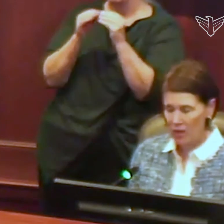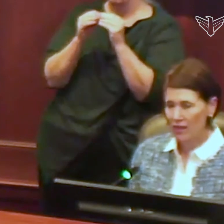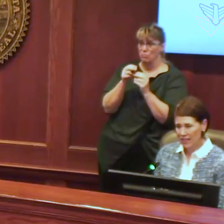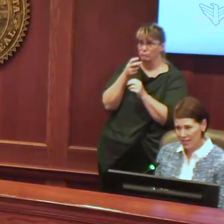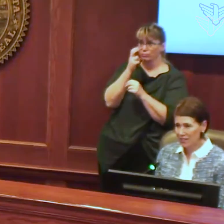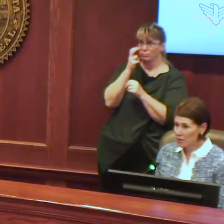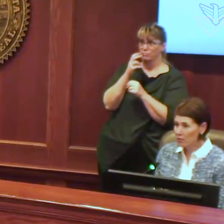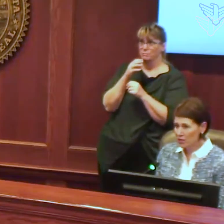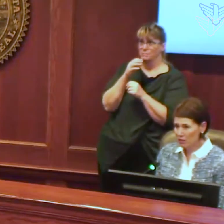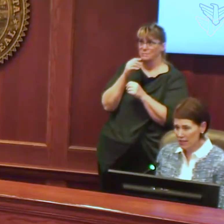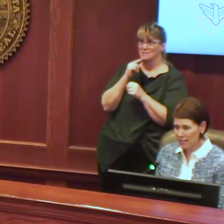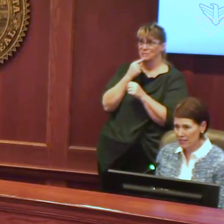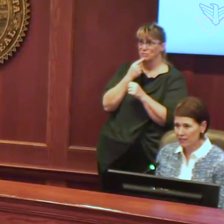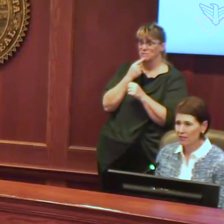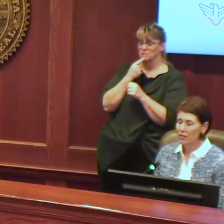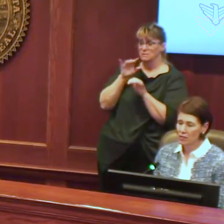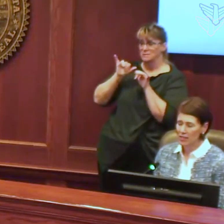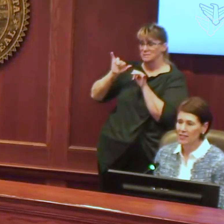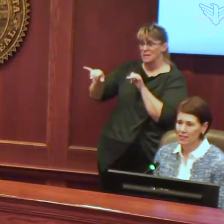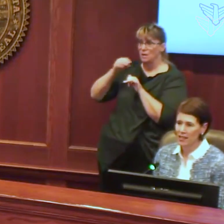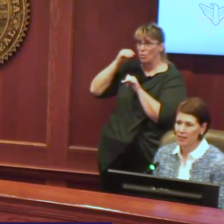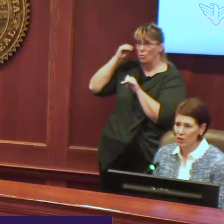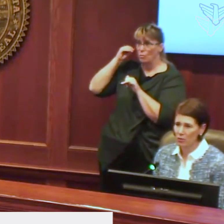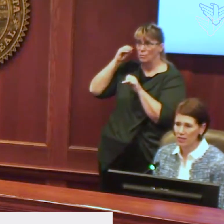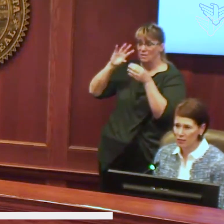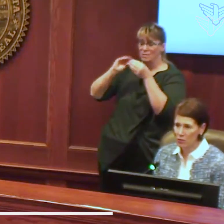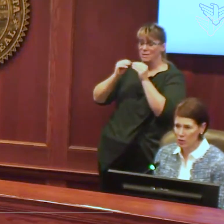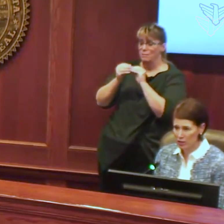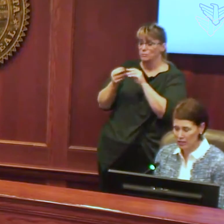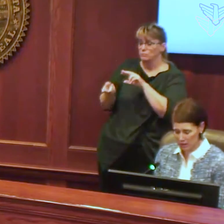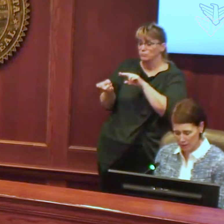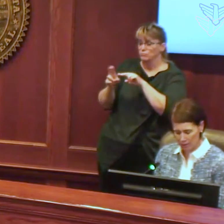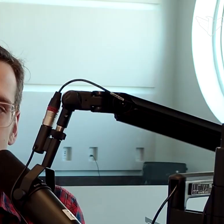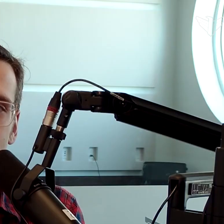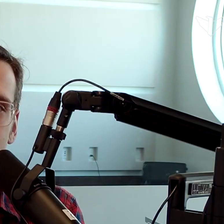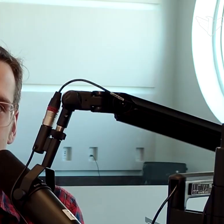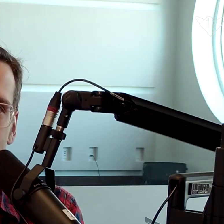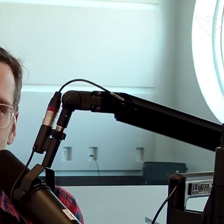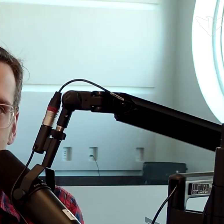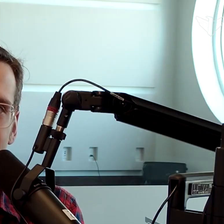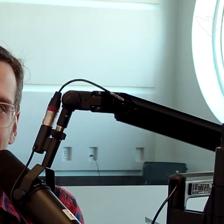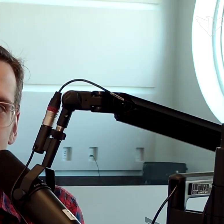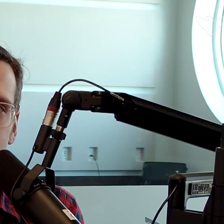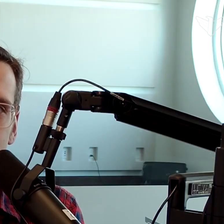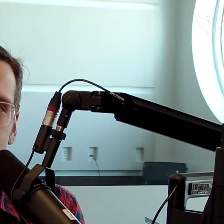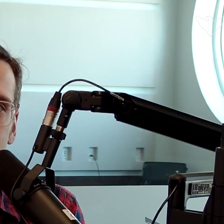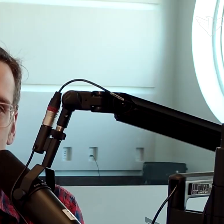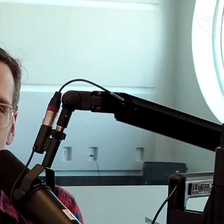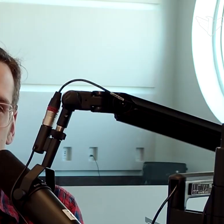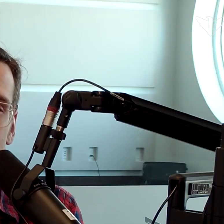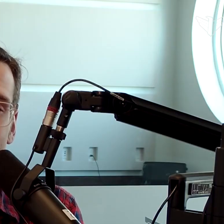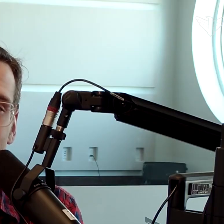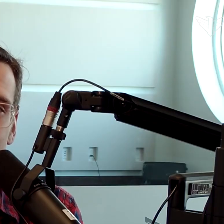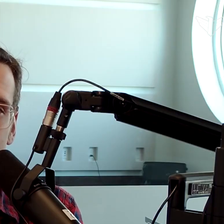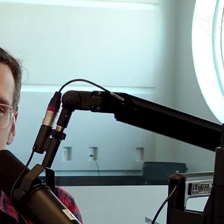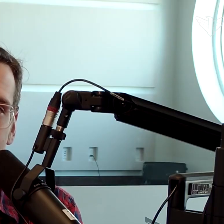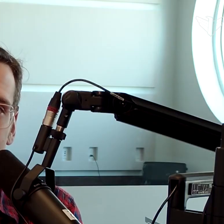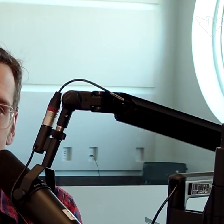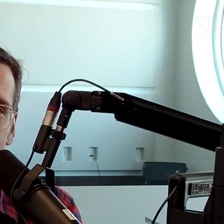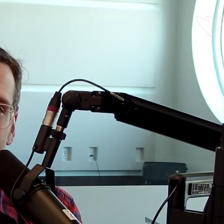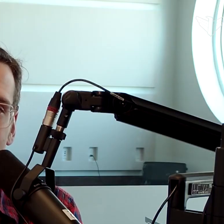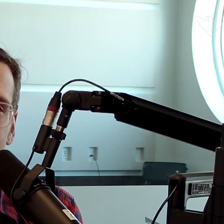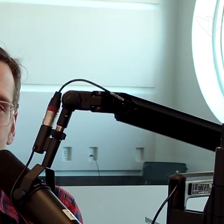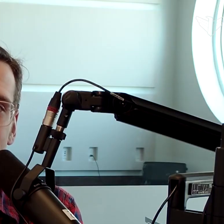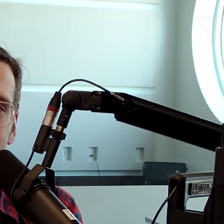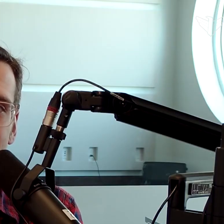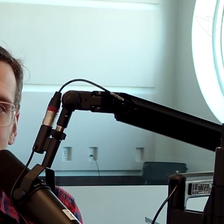home. The case numbers are rising, so that staying at home is even more critical. Dr. Suttle says that means people should plan their trips